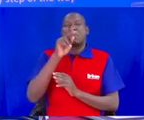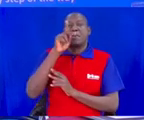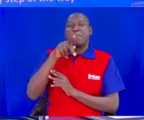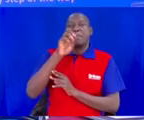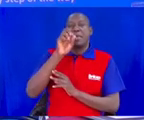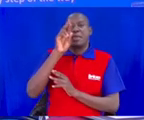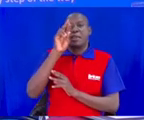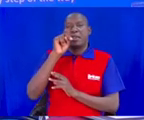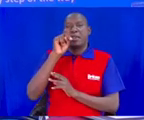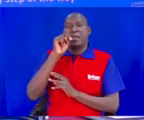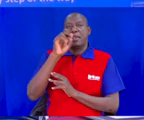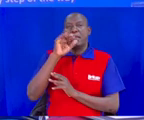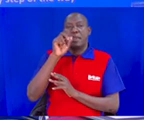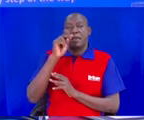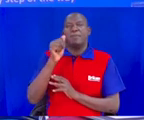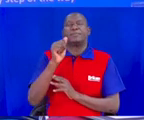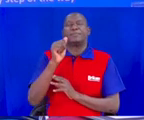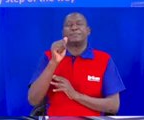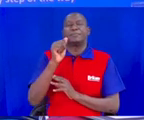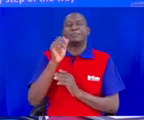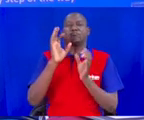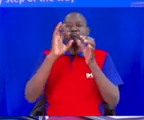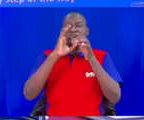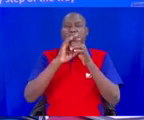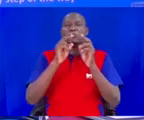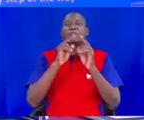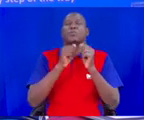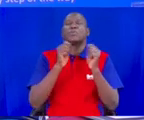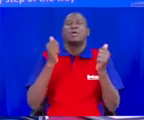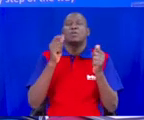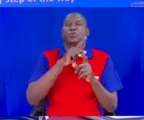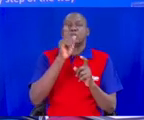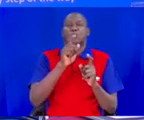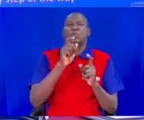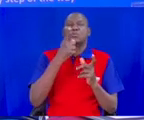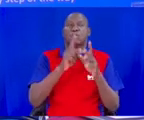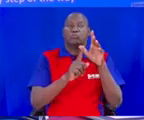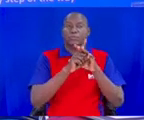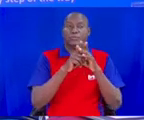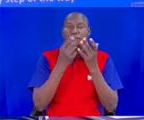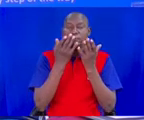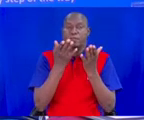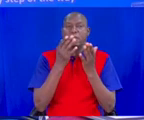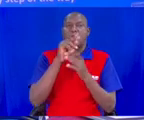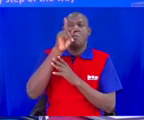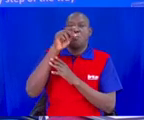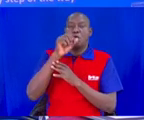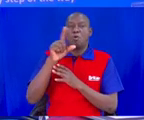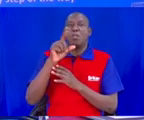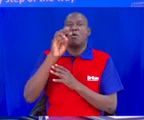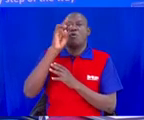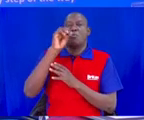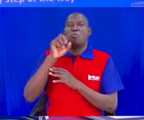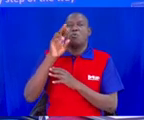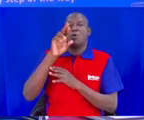Penina, because it links in very well to the question that has been raised by Paul Moriah. And you